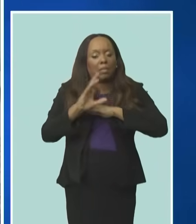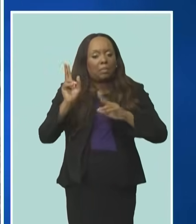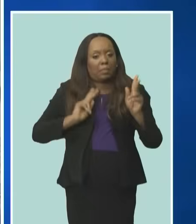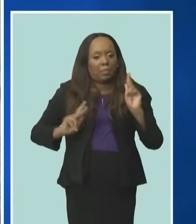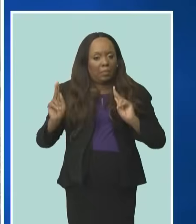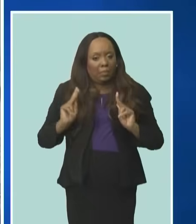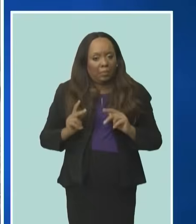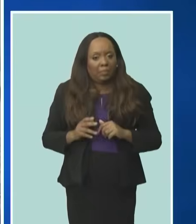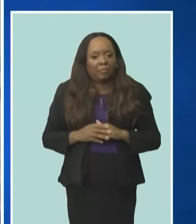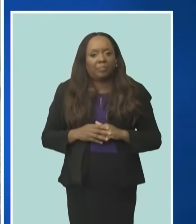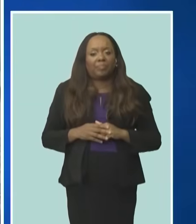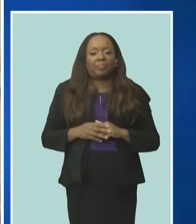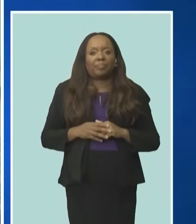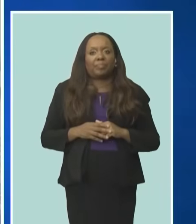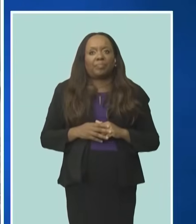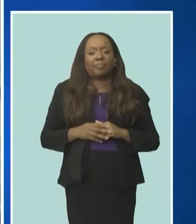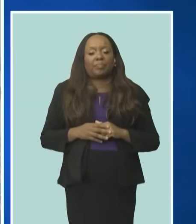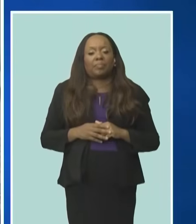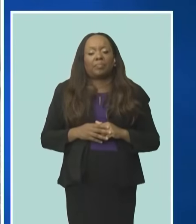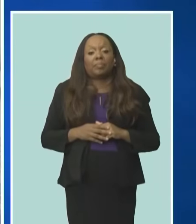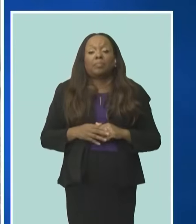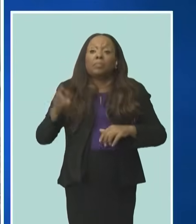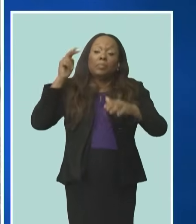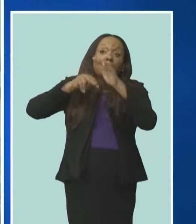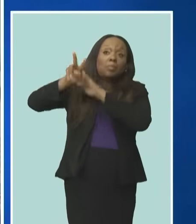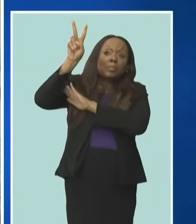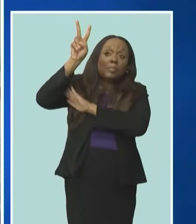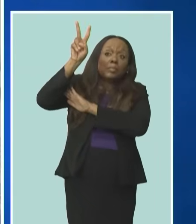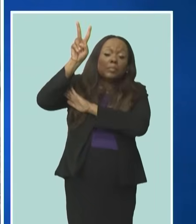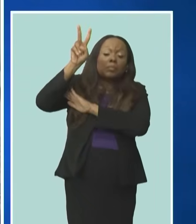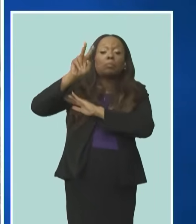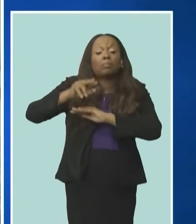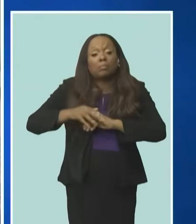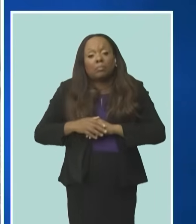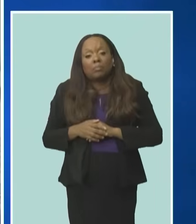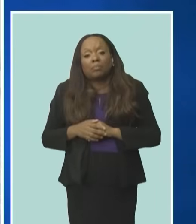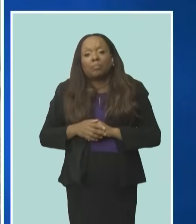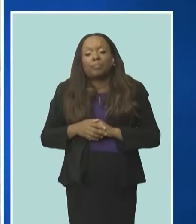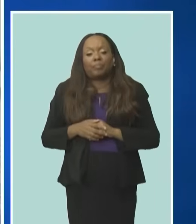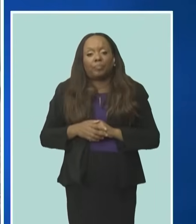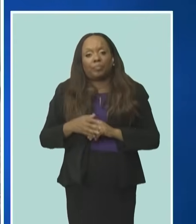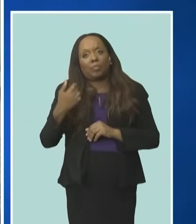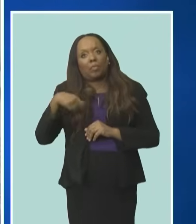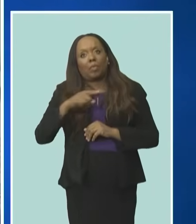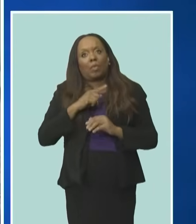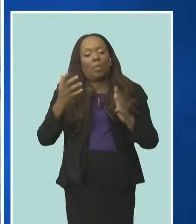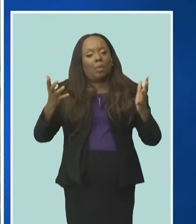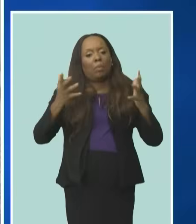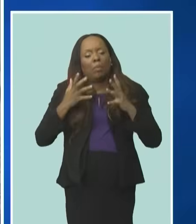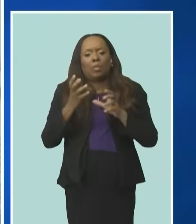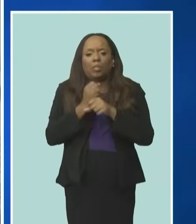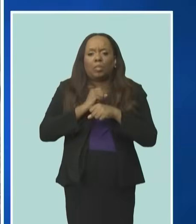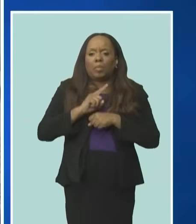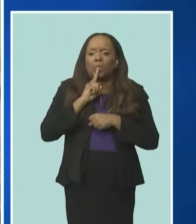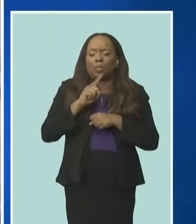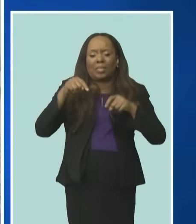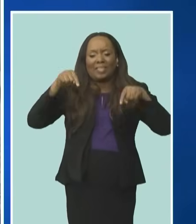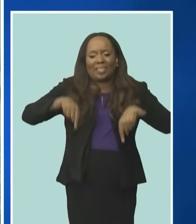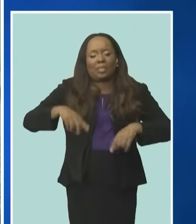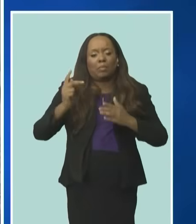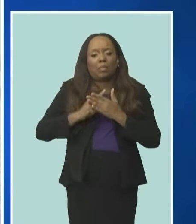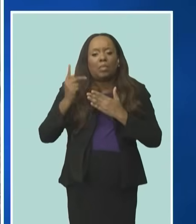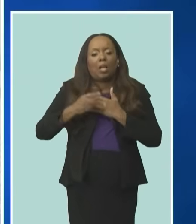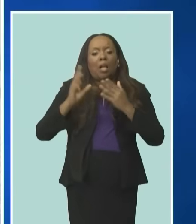people. Looking ahead, the RSS Training Institute intends to seek approval to have this program upgraded